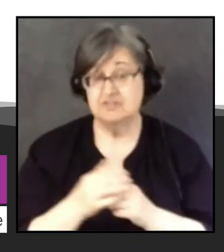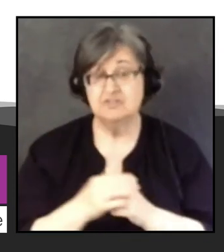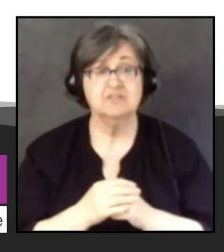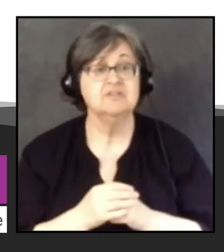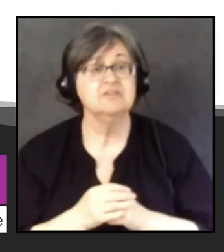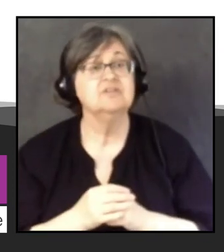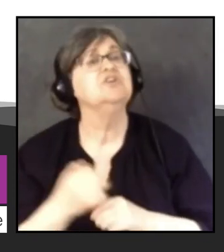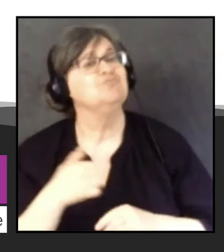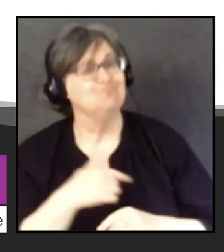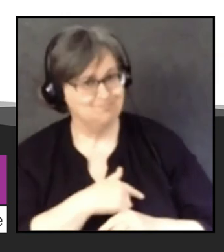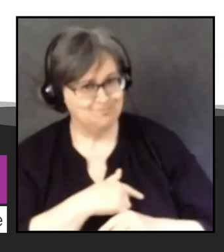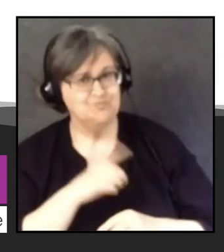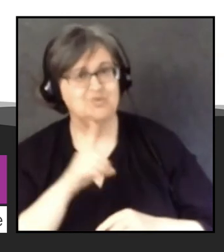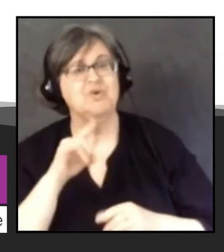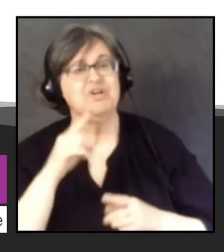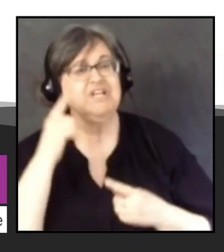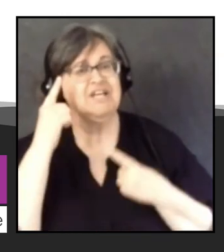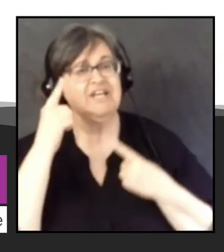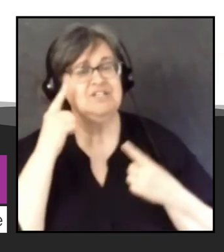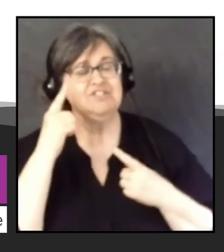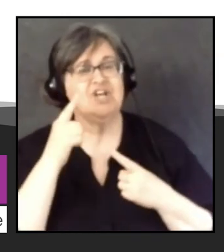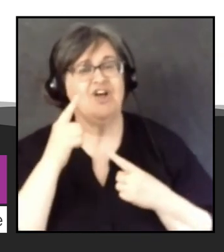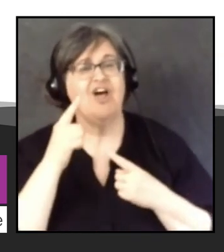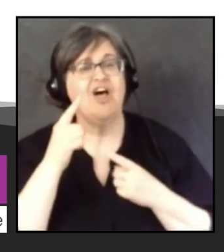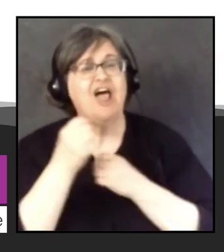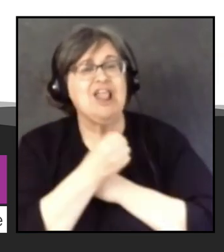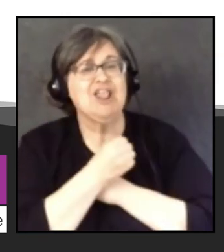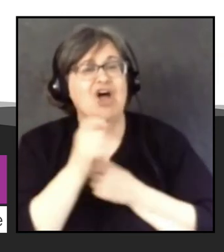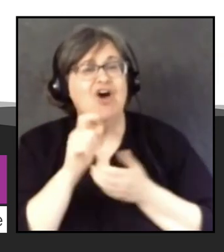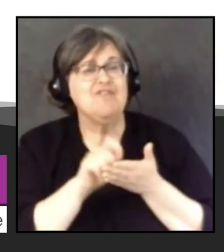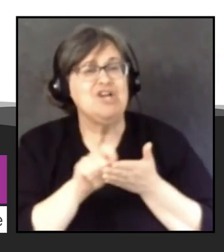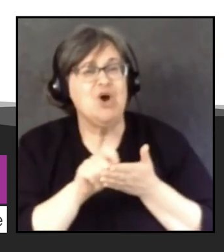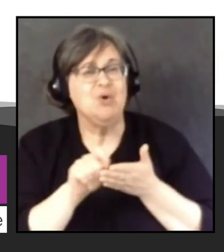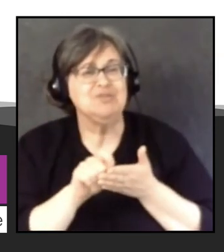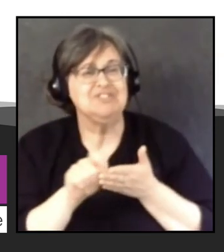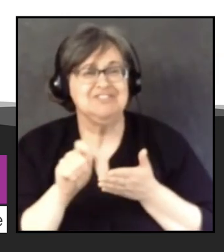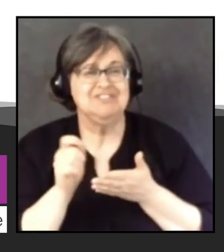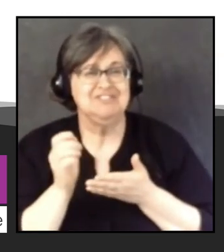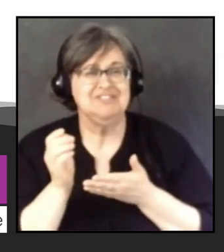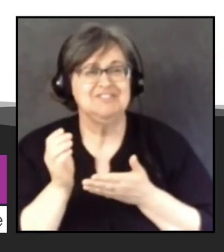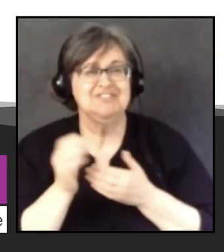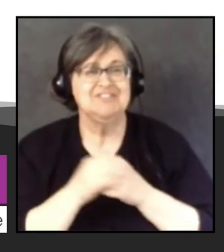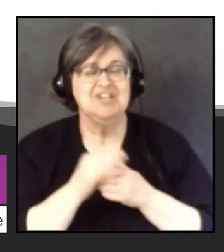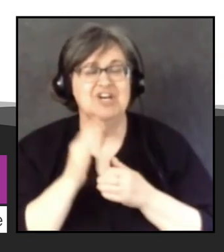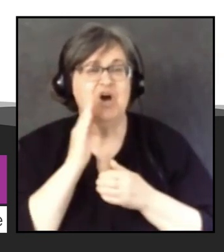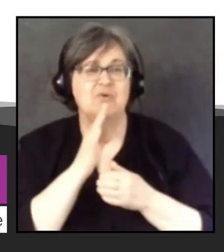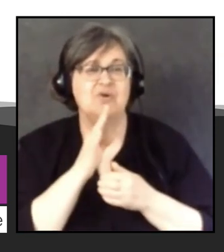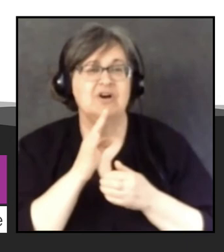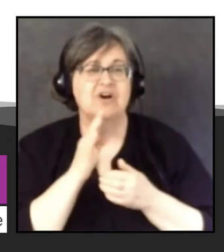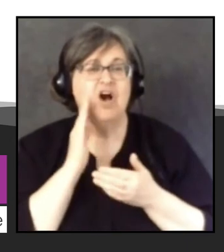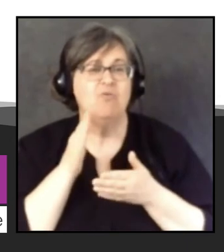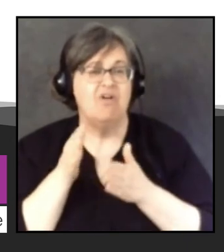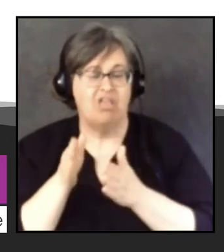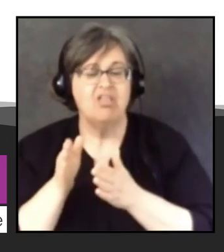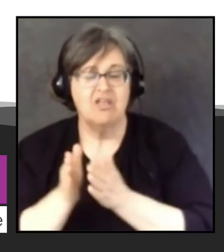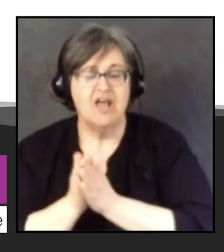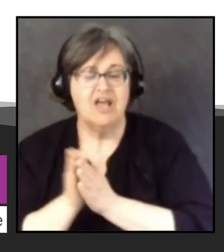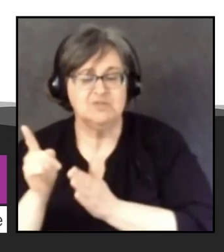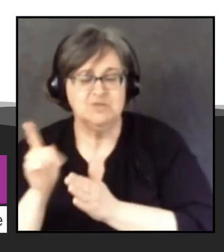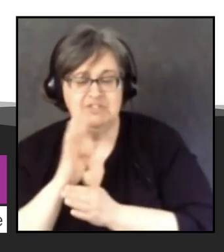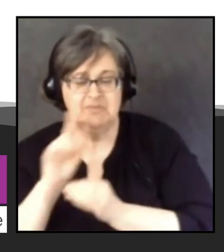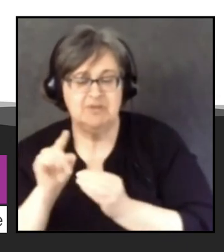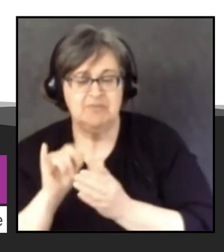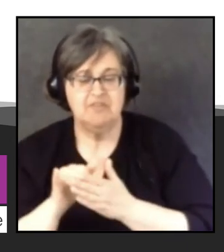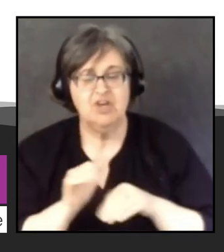We actually did consider love notes, and actually, Brianna, I'll let you speak to that. But in addition to love notes, and